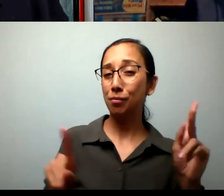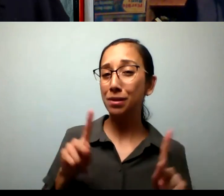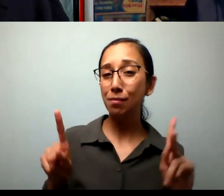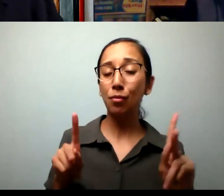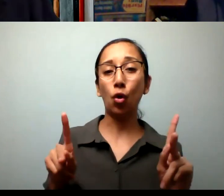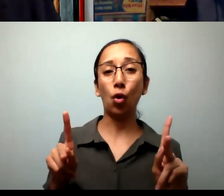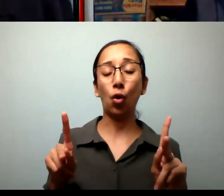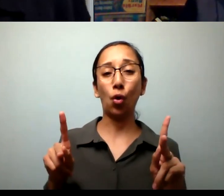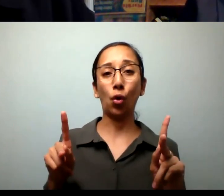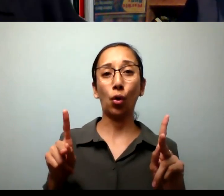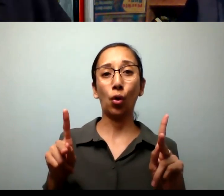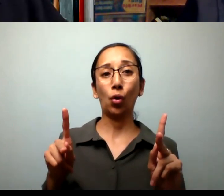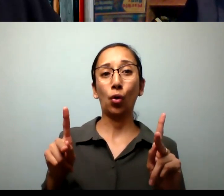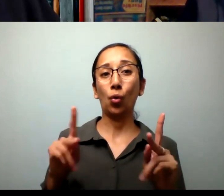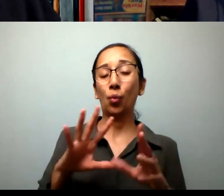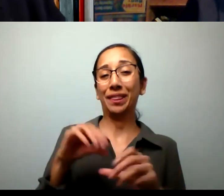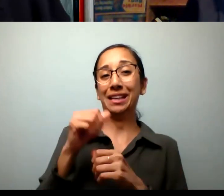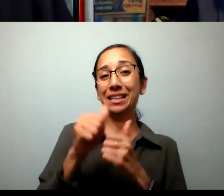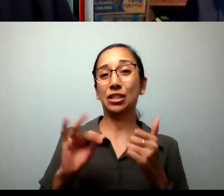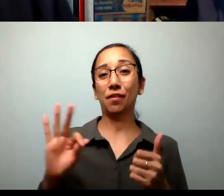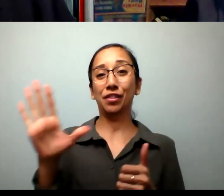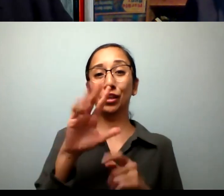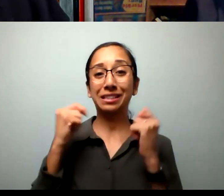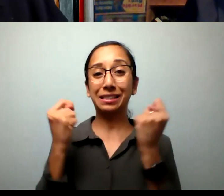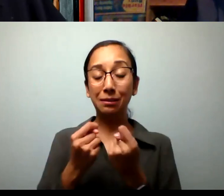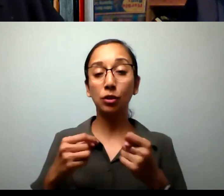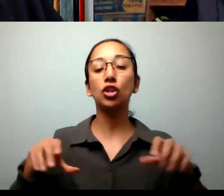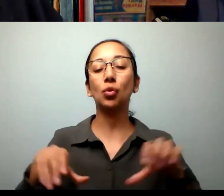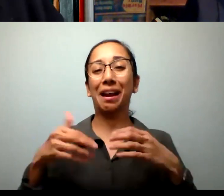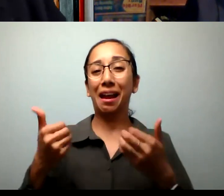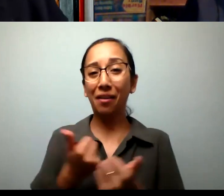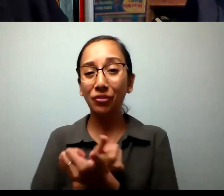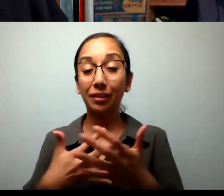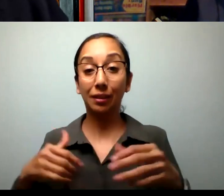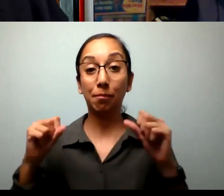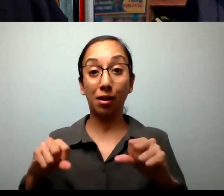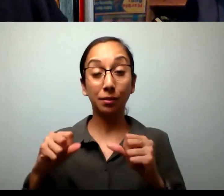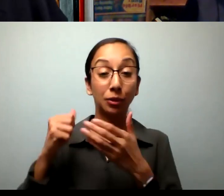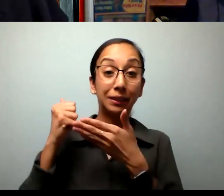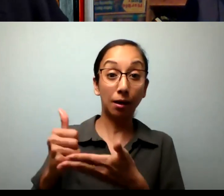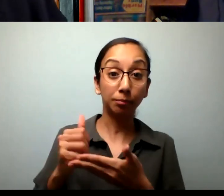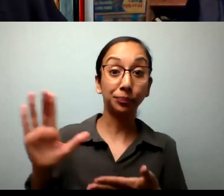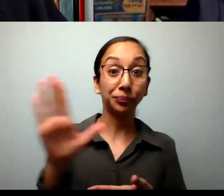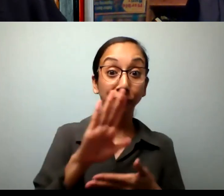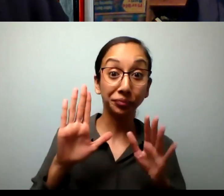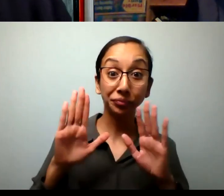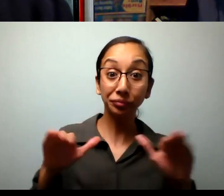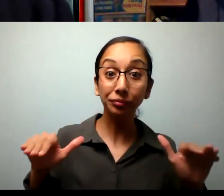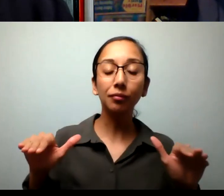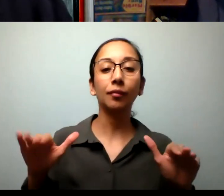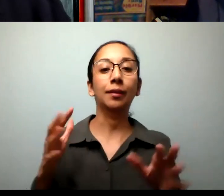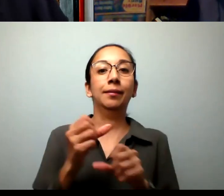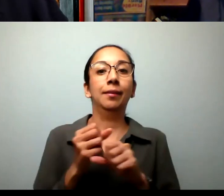their teams, are doing everything possible to help your children get as